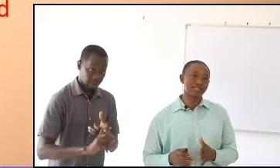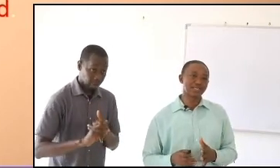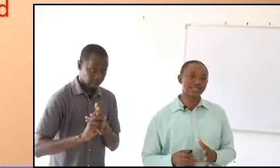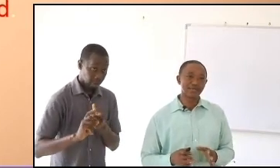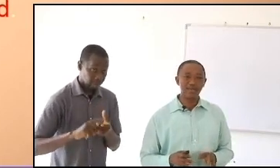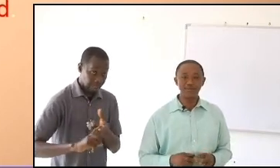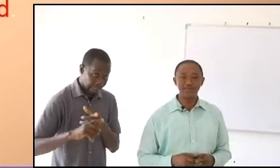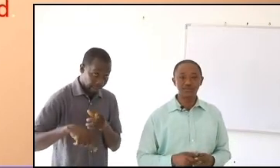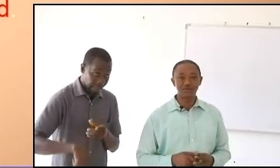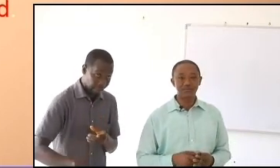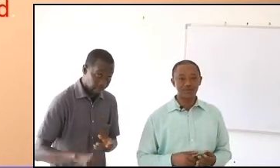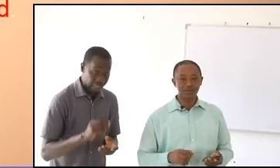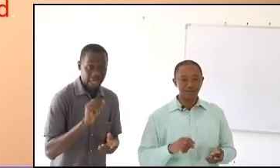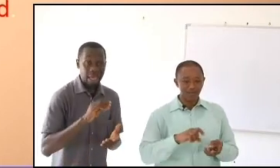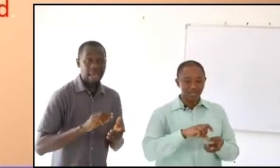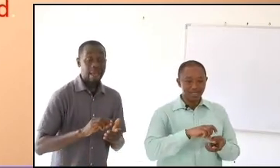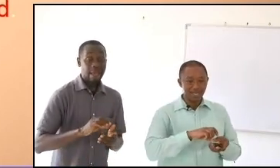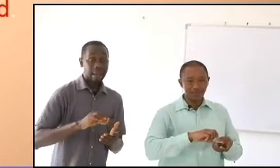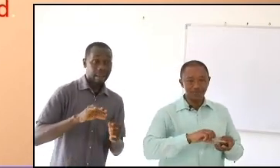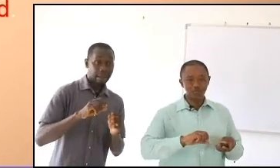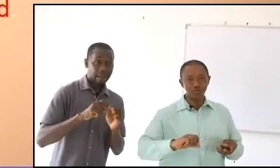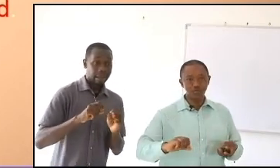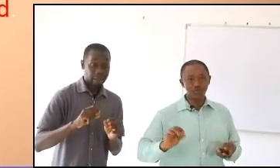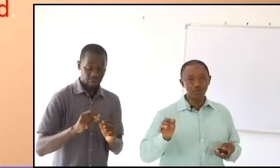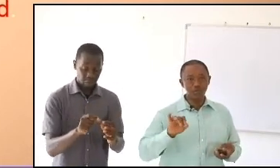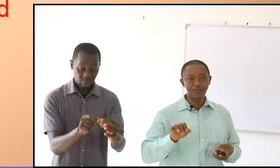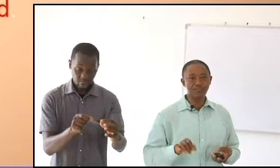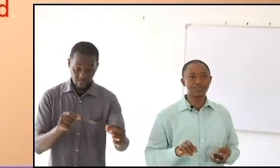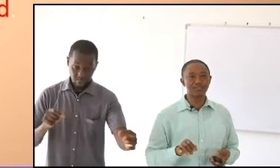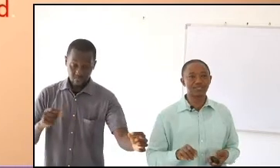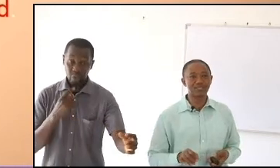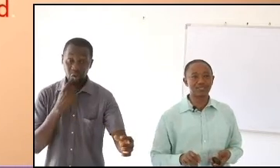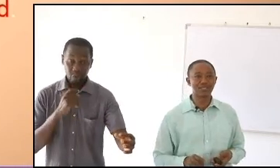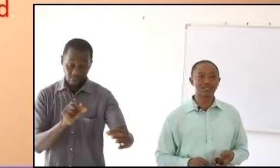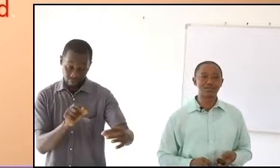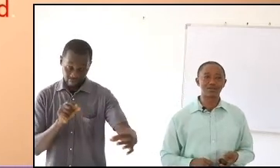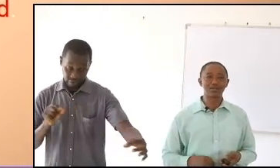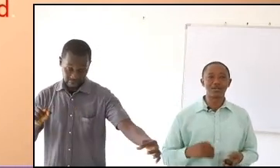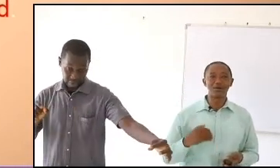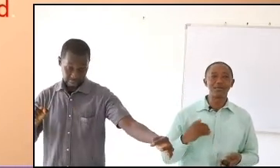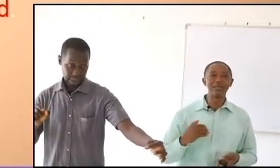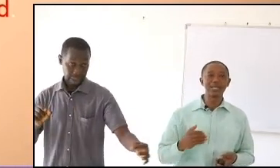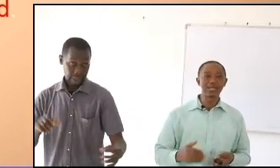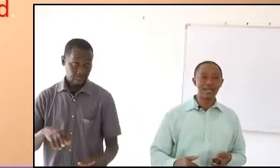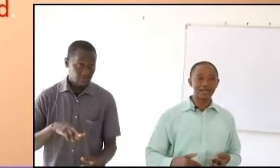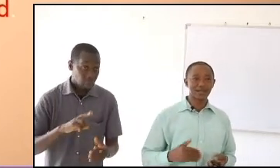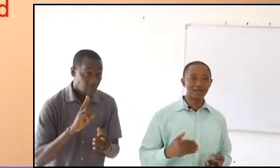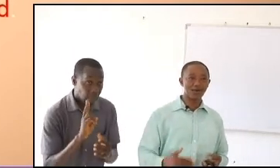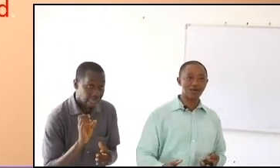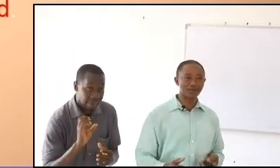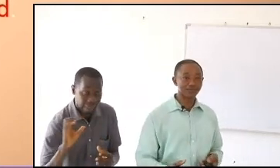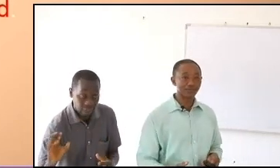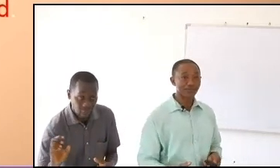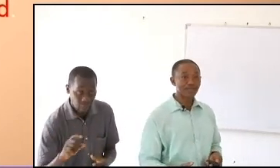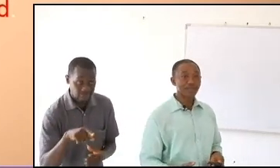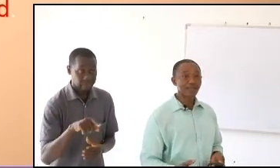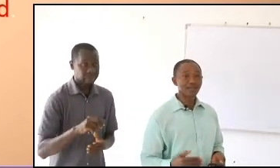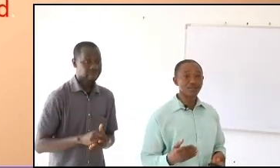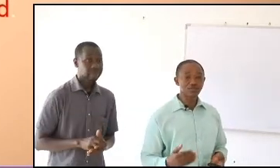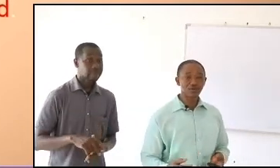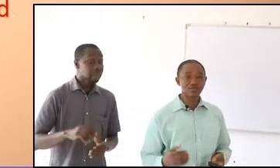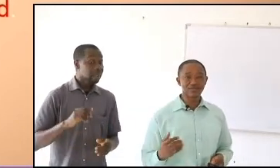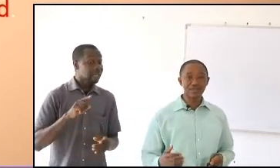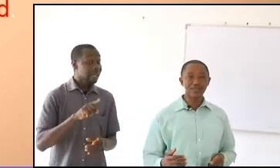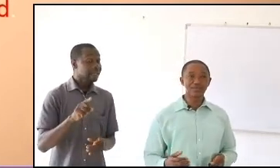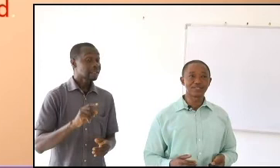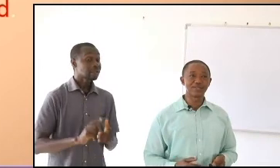to the placenta by means of a kind of tube with blood vessels in it that is called the umbilical cord. Now,